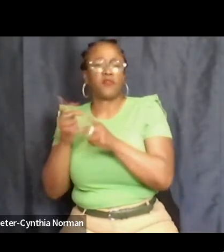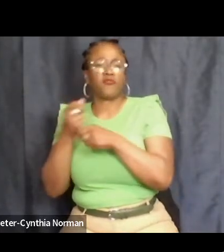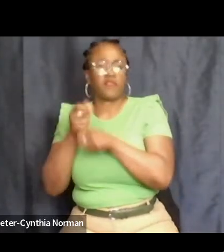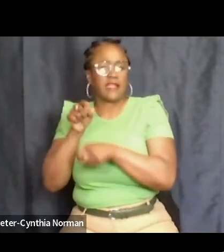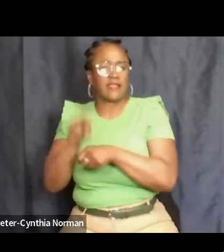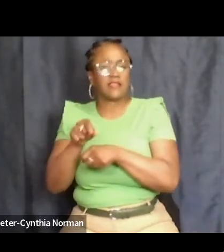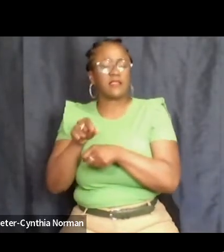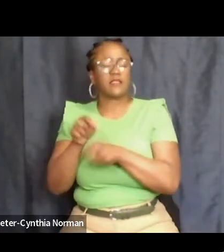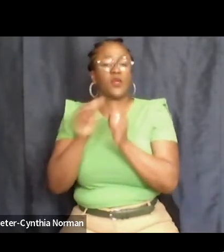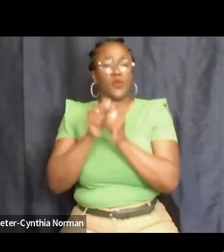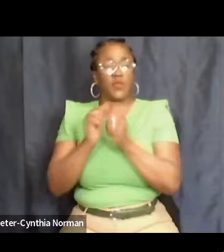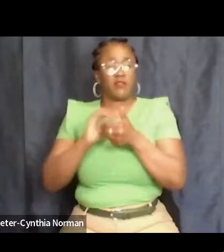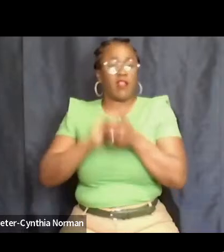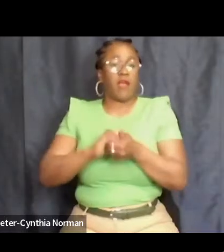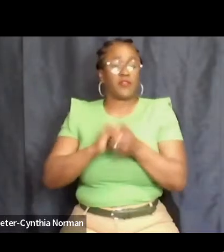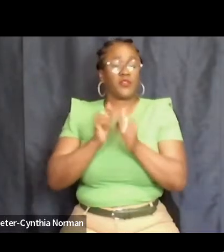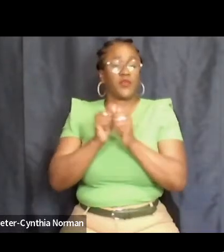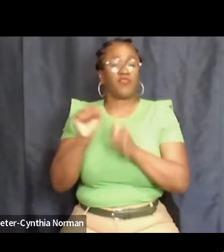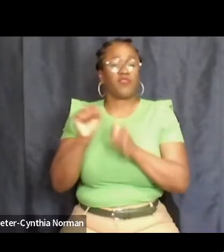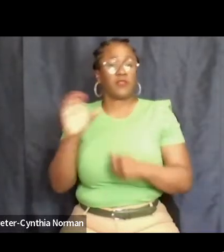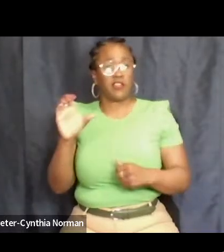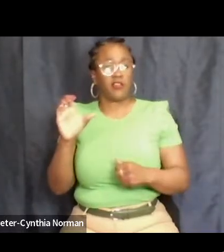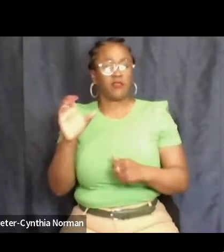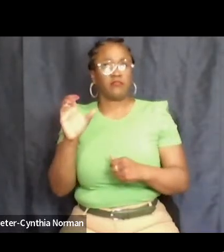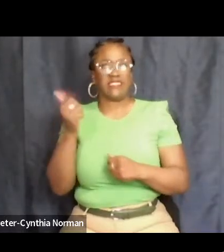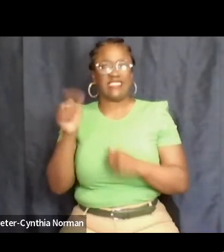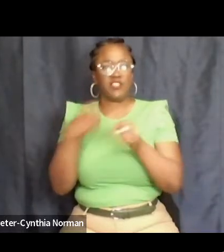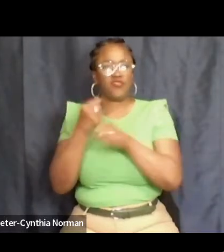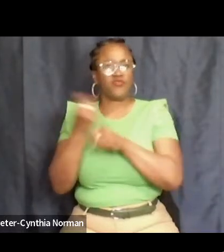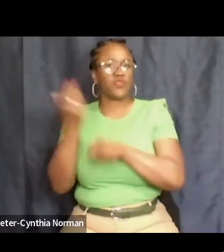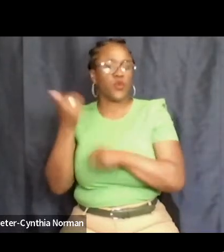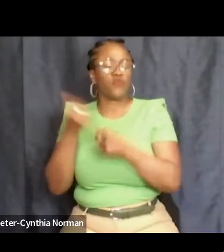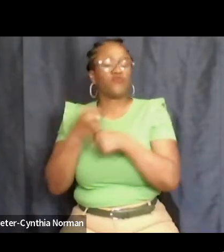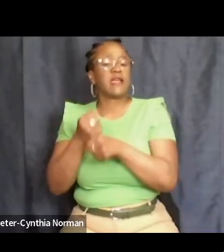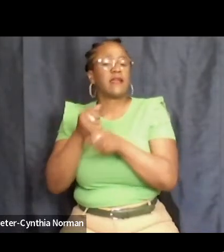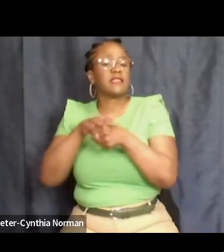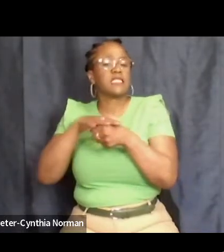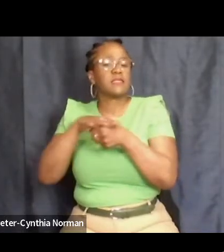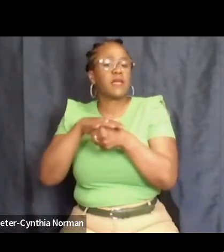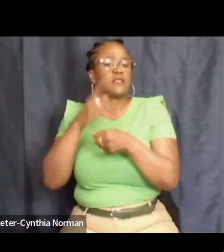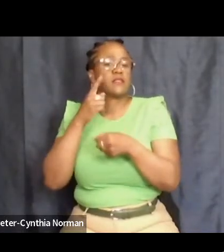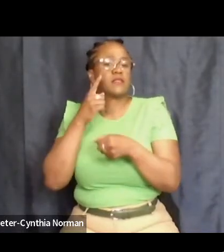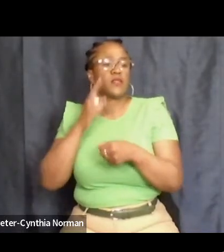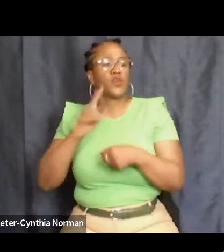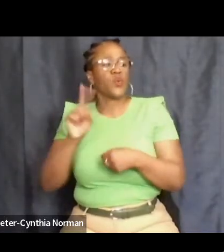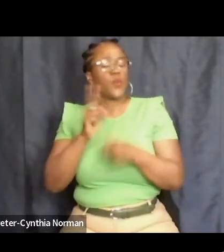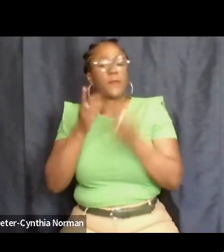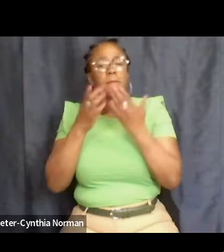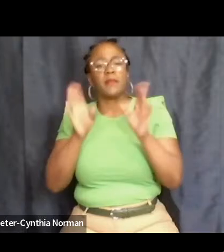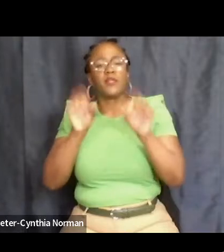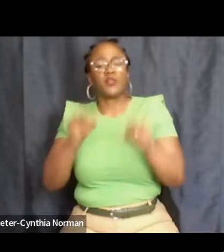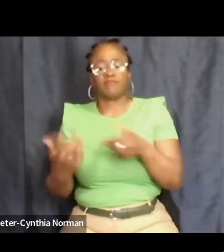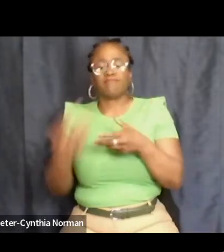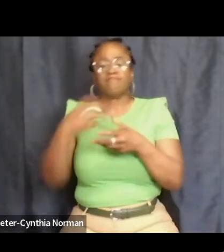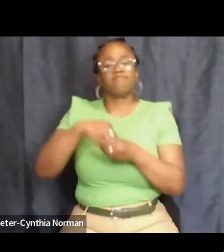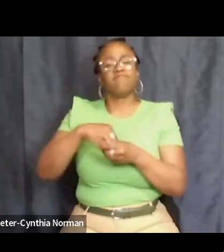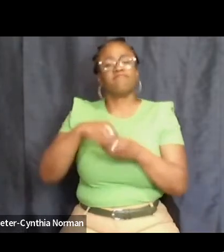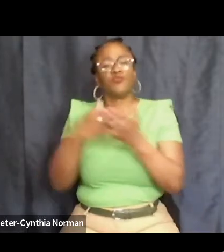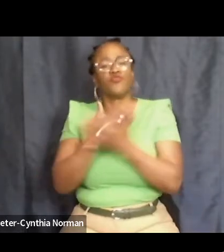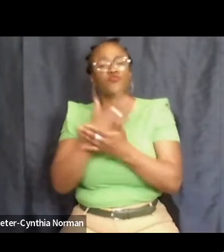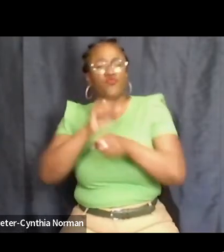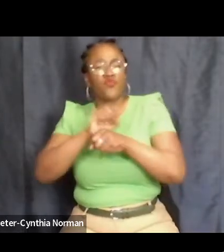collaboration with the Schomburg Center a decade ago to create a space where the public could engage with new works in Black